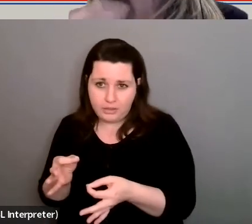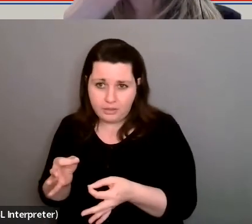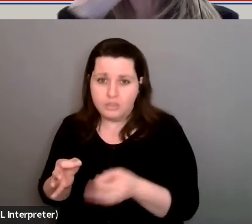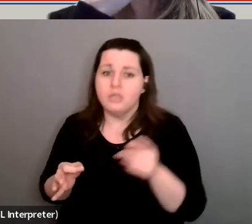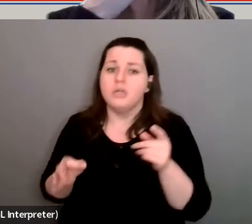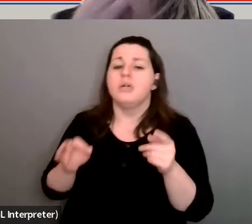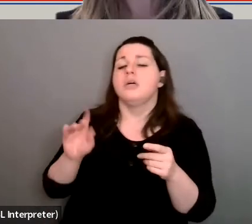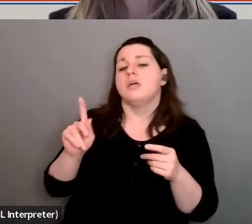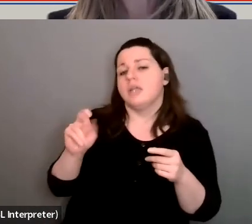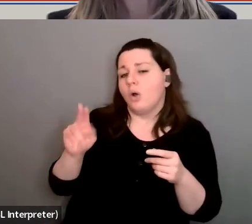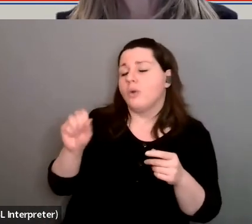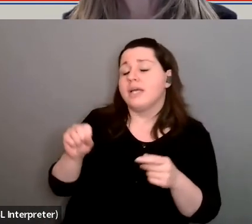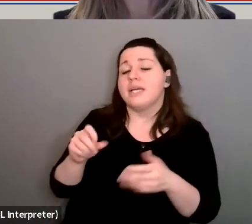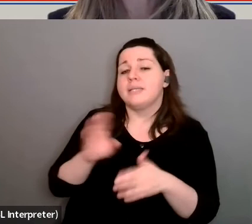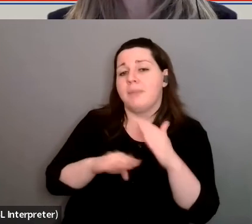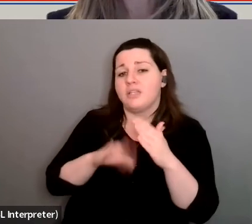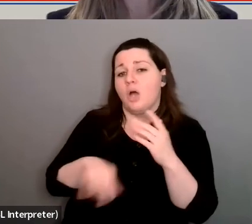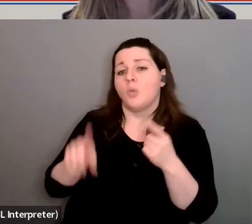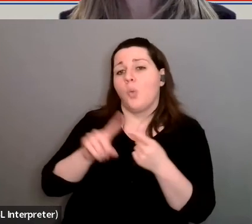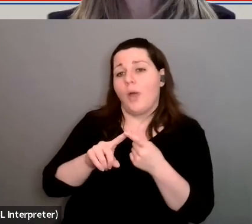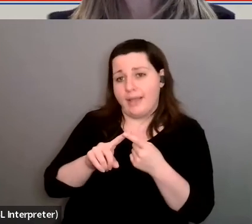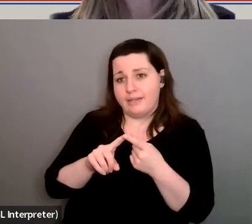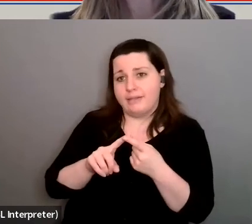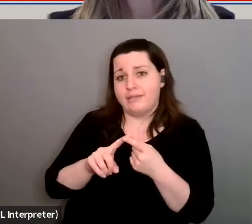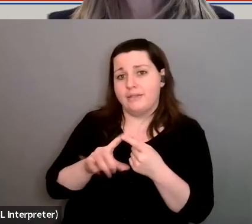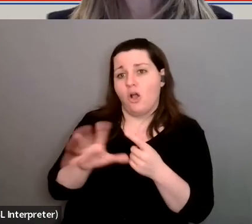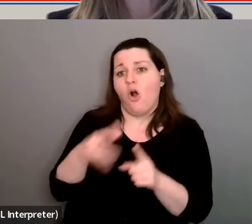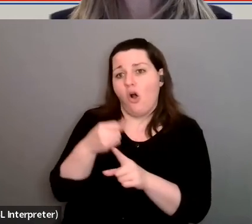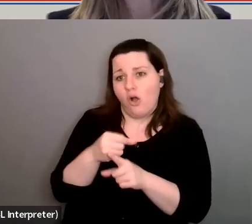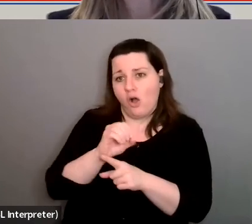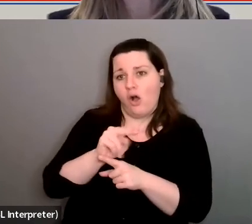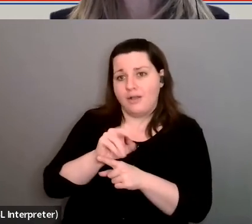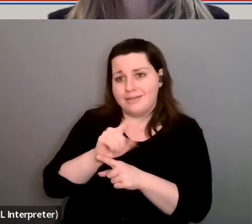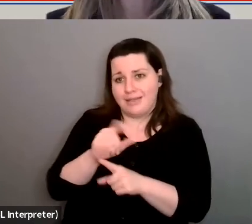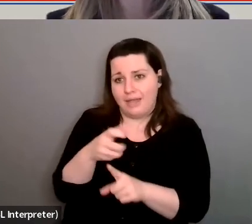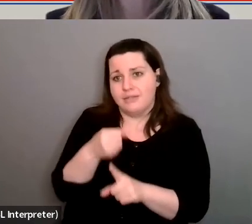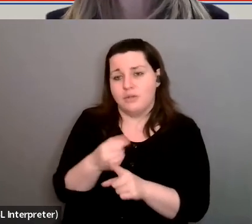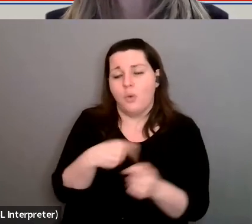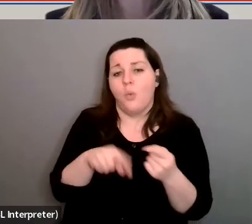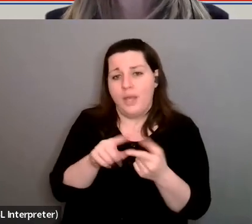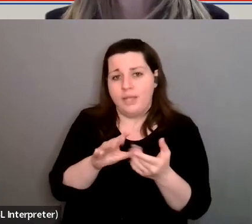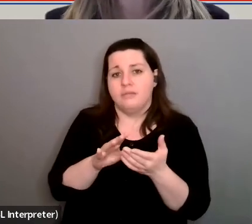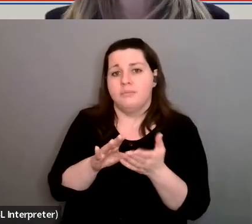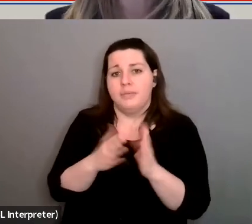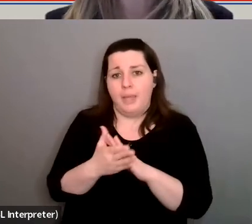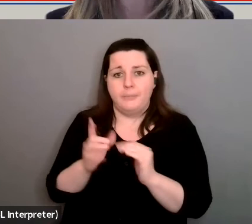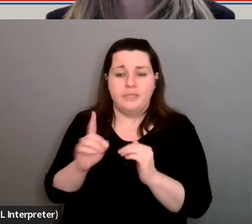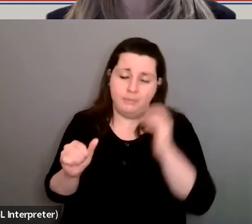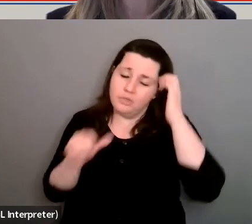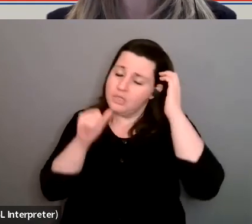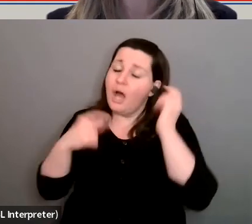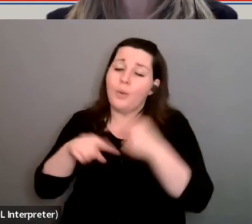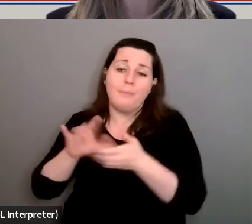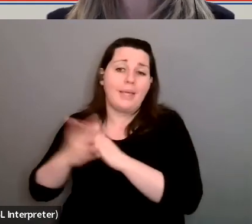It is based on when the onset of the disability. So not when you became eligible